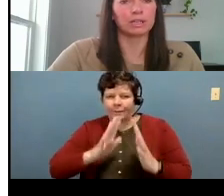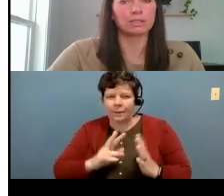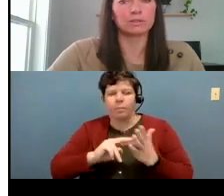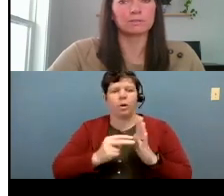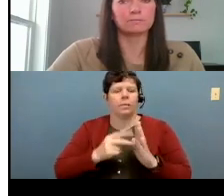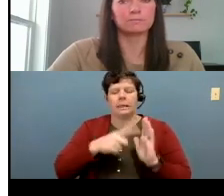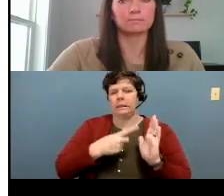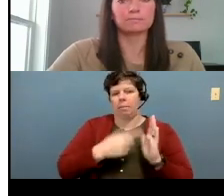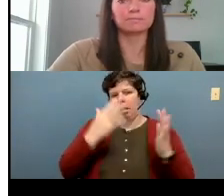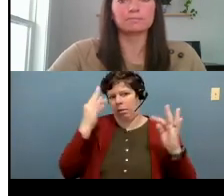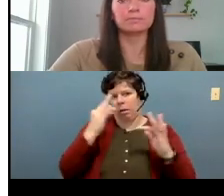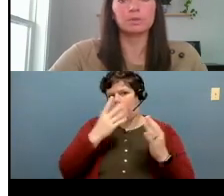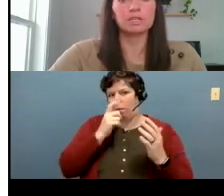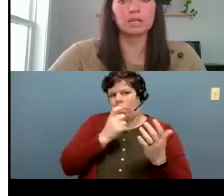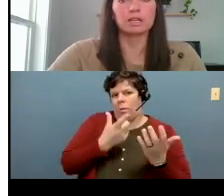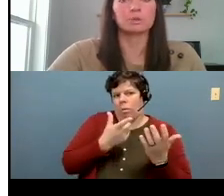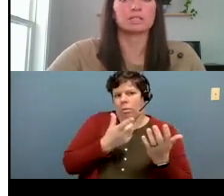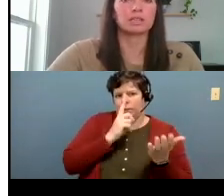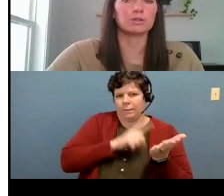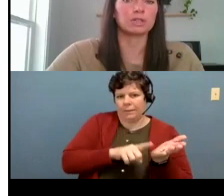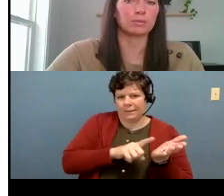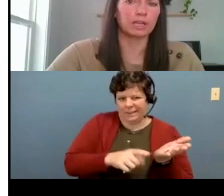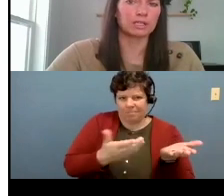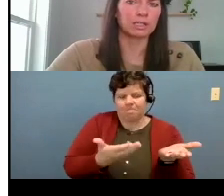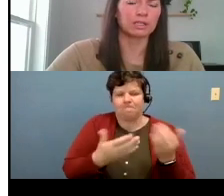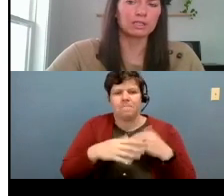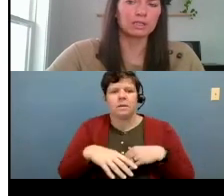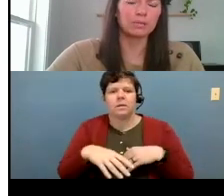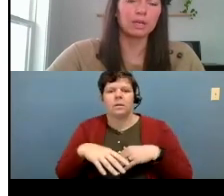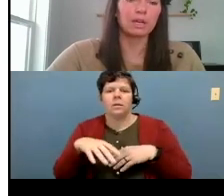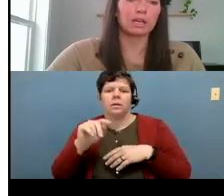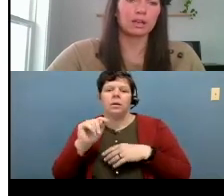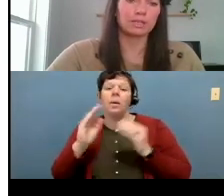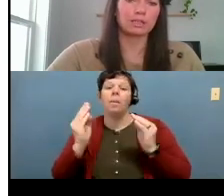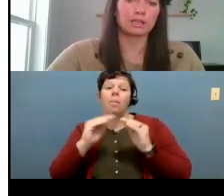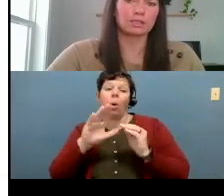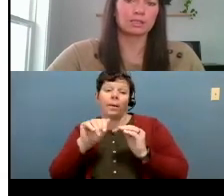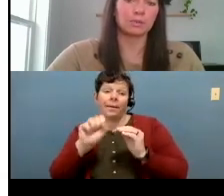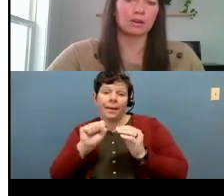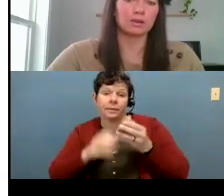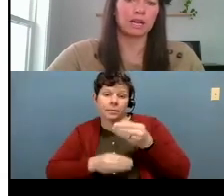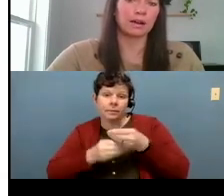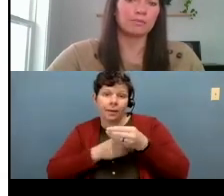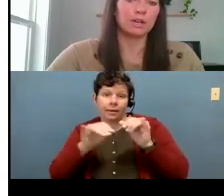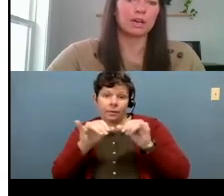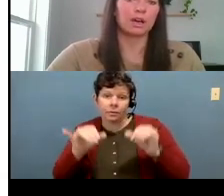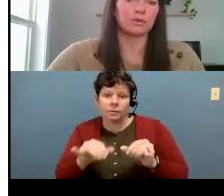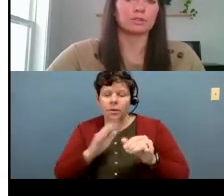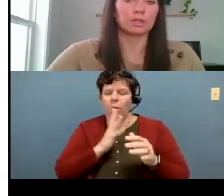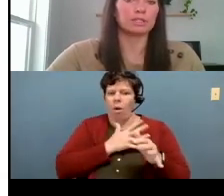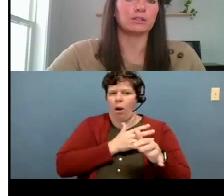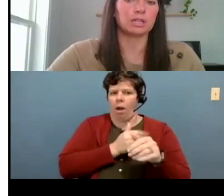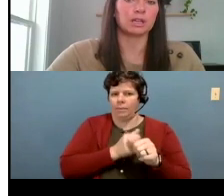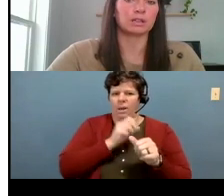unidentified cases. But again, as we continue to get more cases in the system and update the cases that we already have,